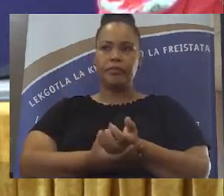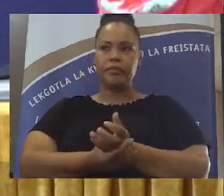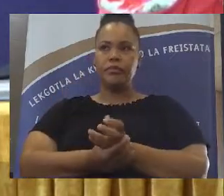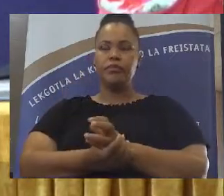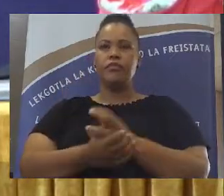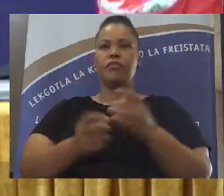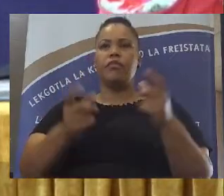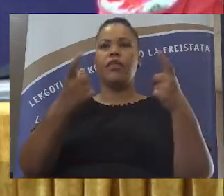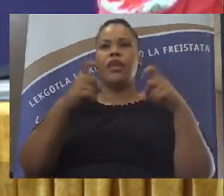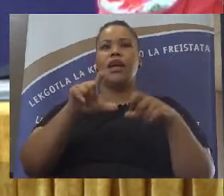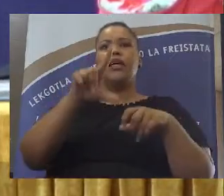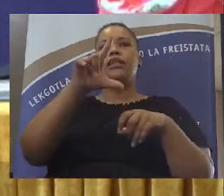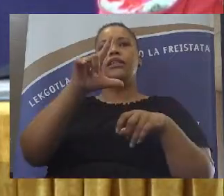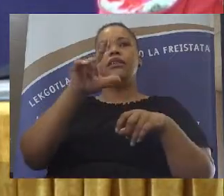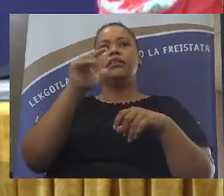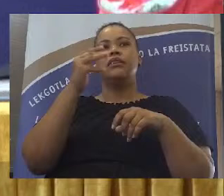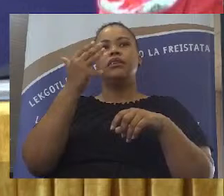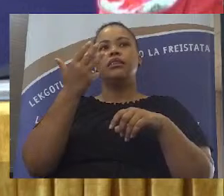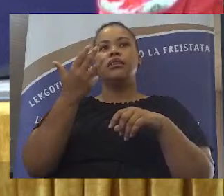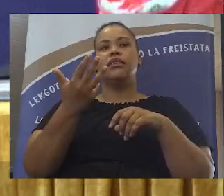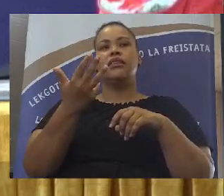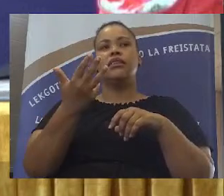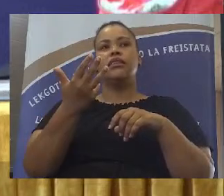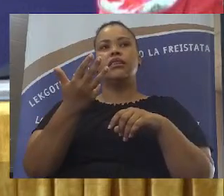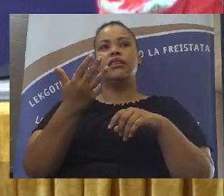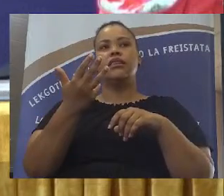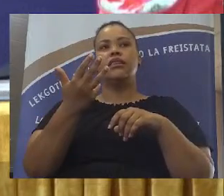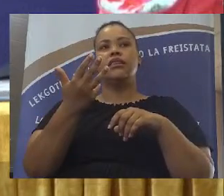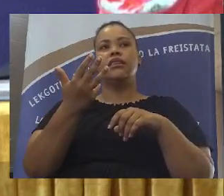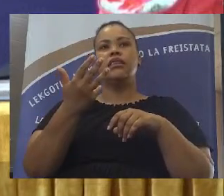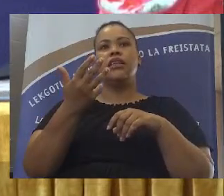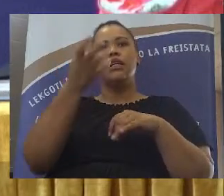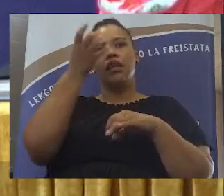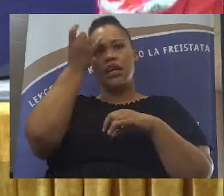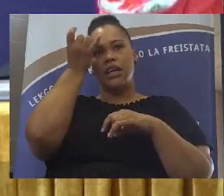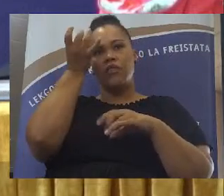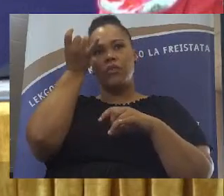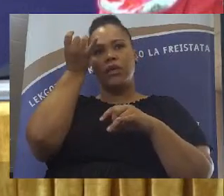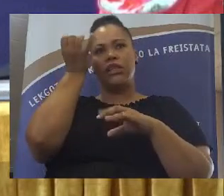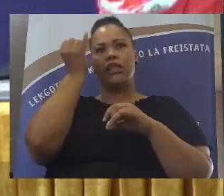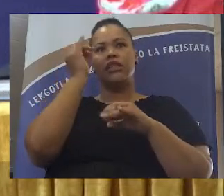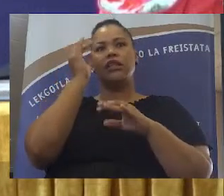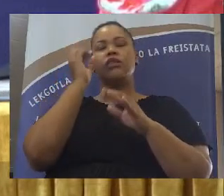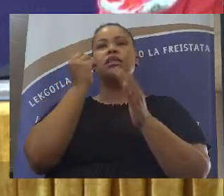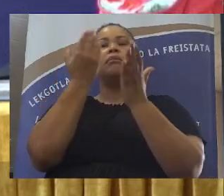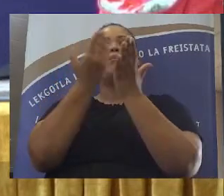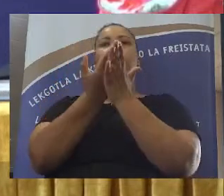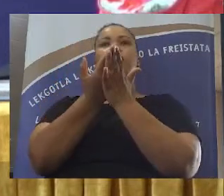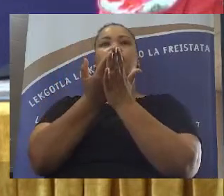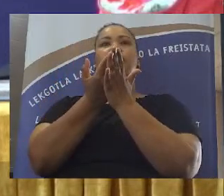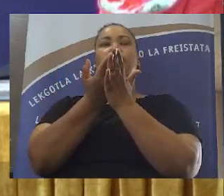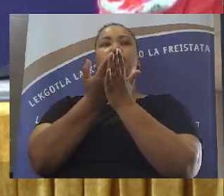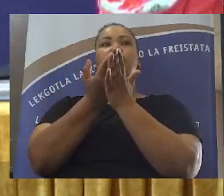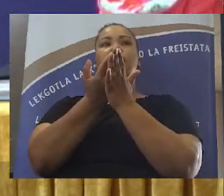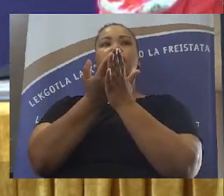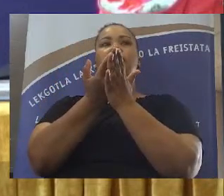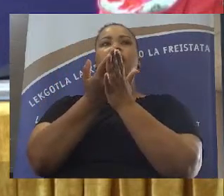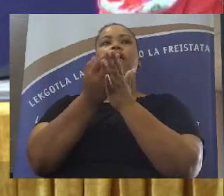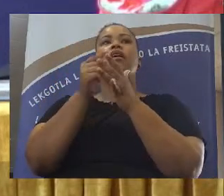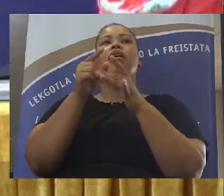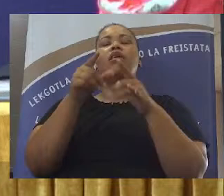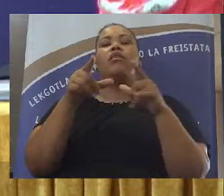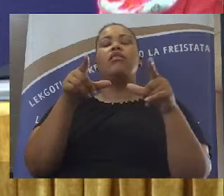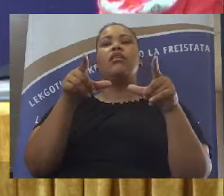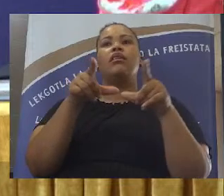Clause 79 of the bill makes provision for the submission of information and data by the holder of a reconnaissance permit